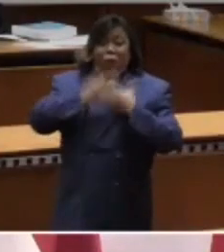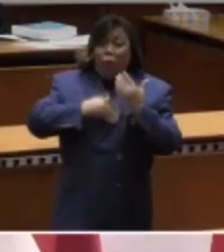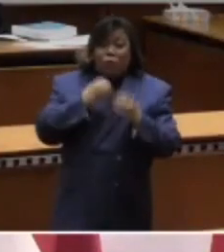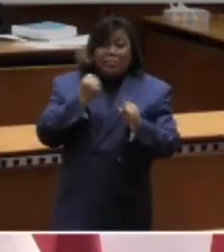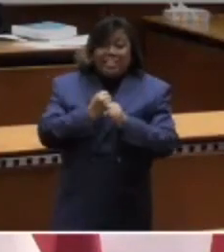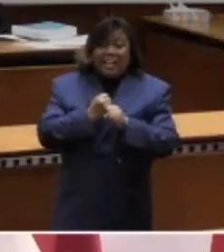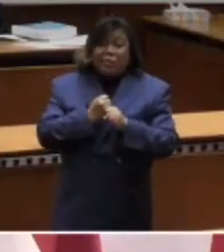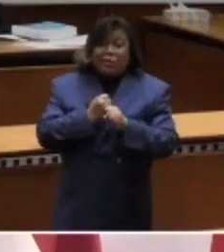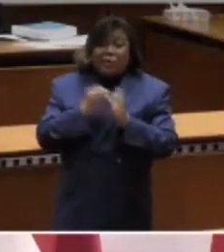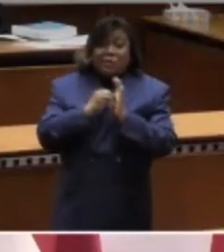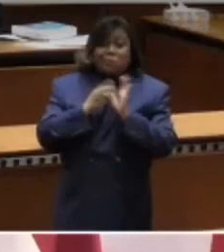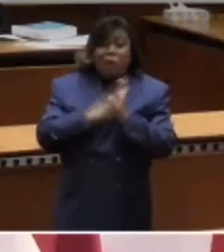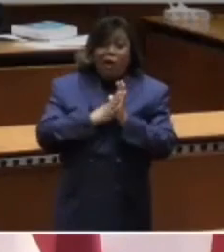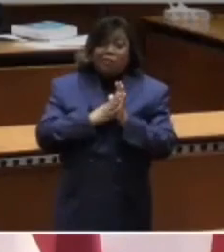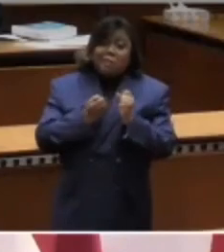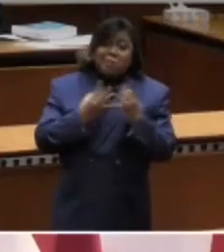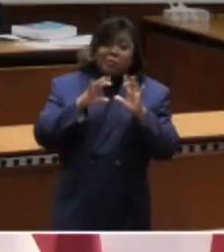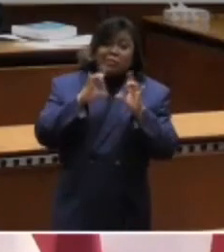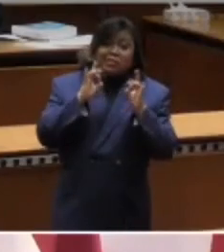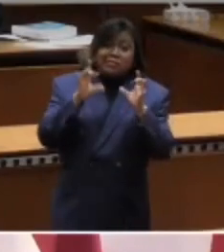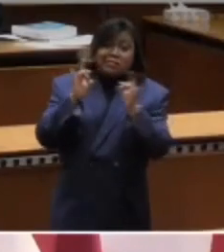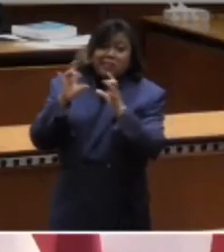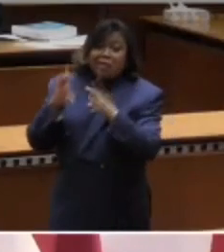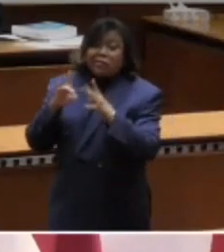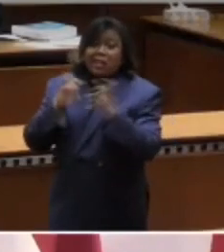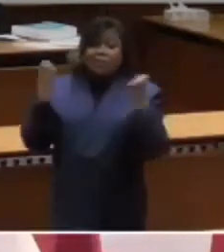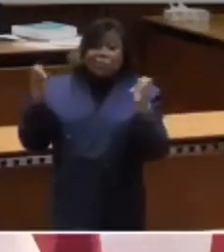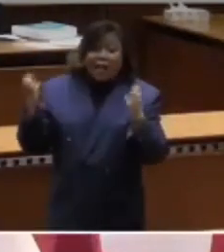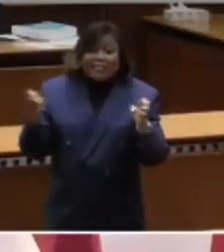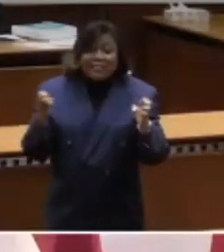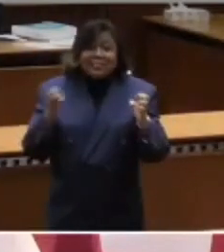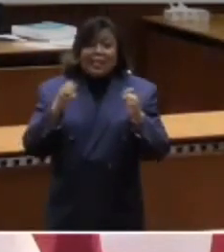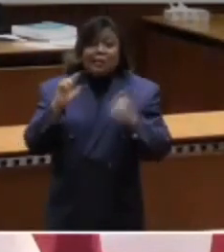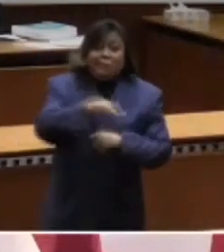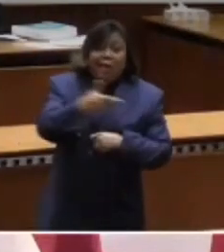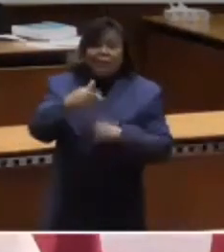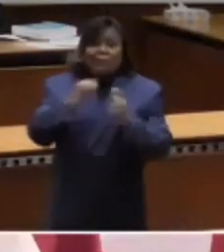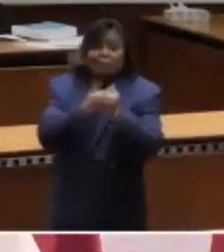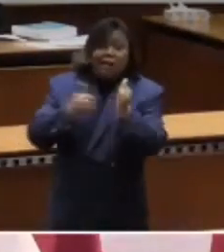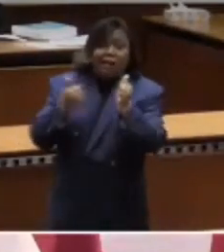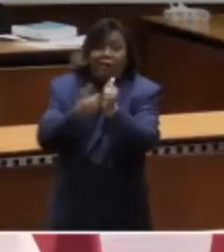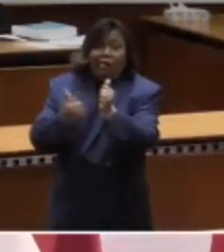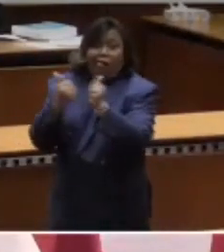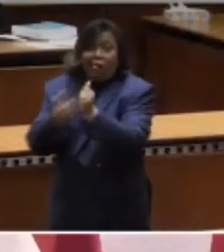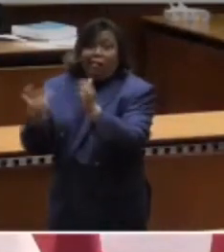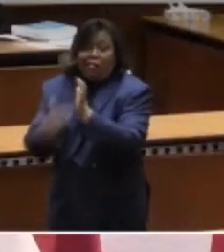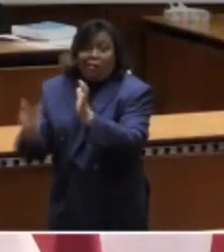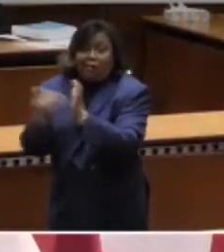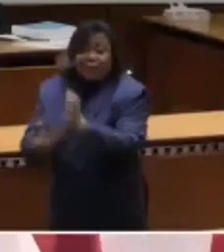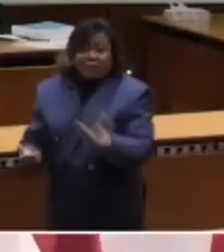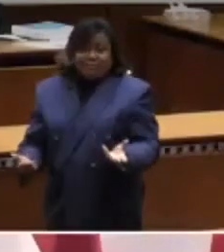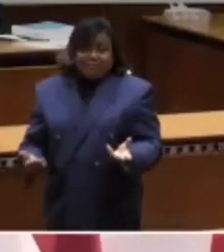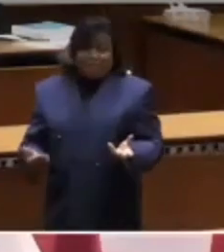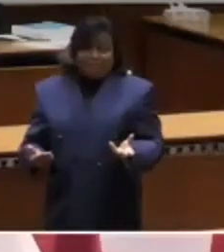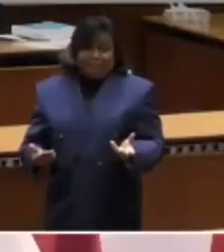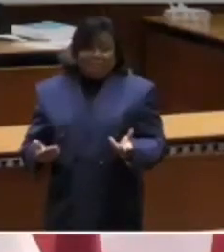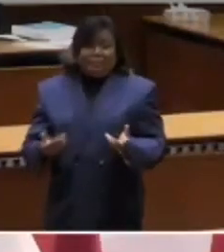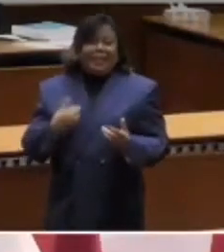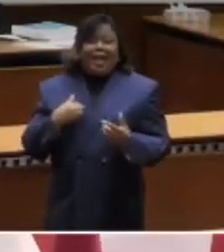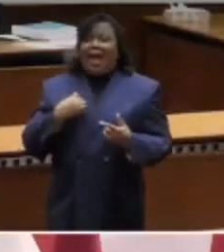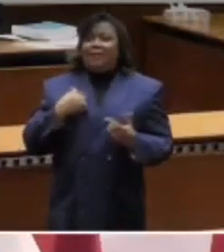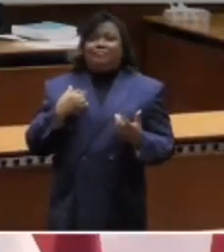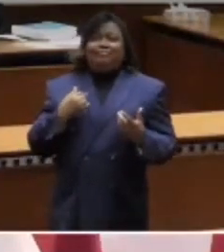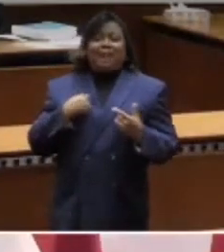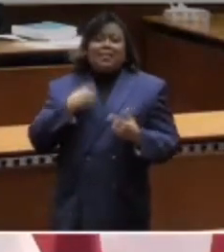year would be marked by multiple tragedies and crises, back to back to back. I